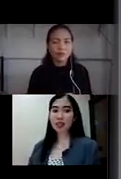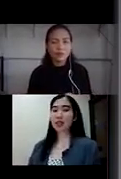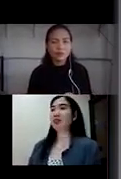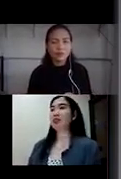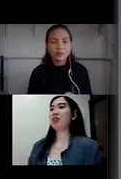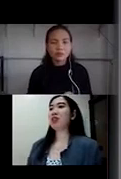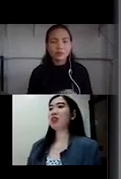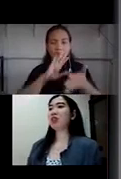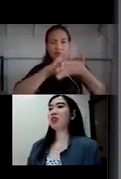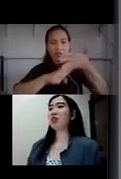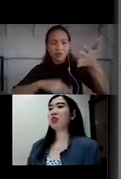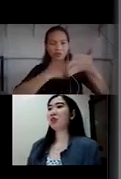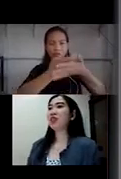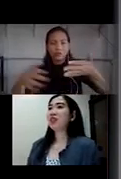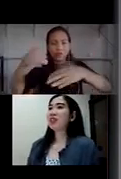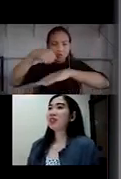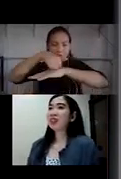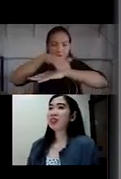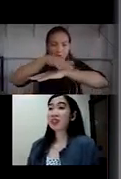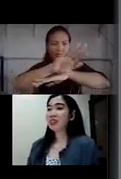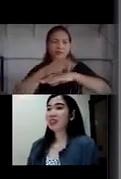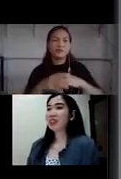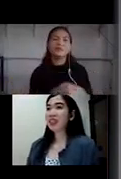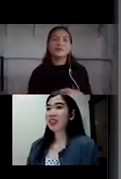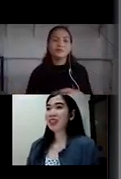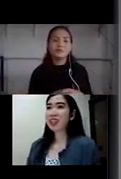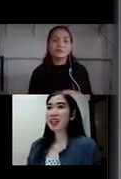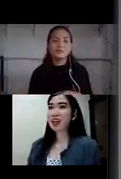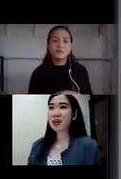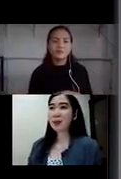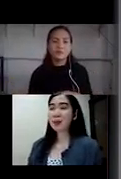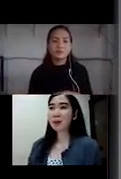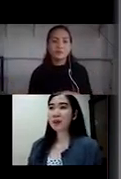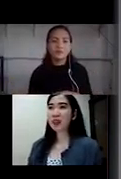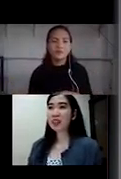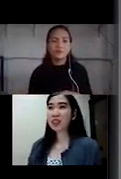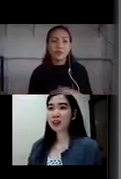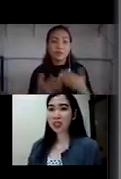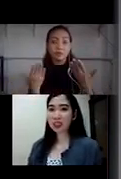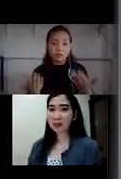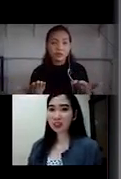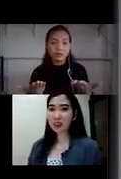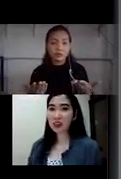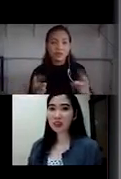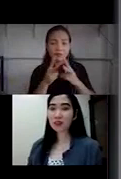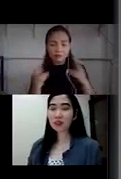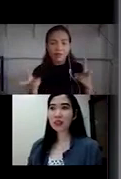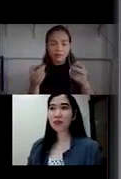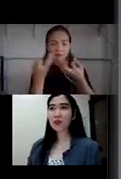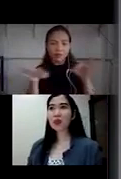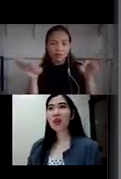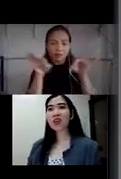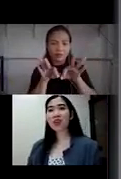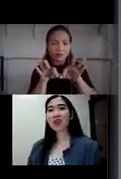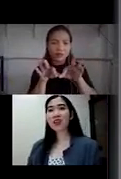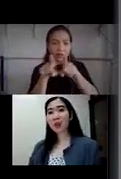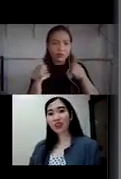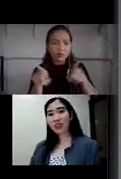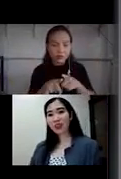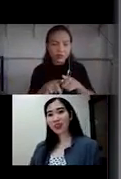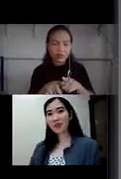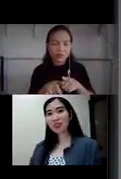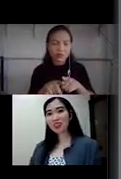schedule send. So, ito din, very effective ito. if you are